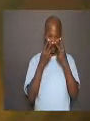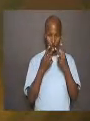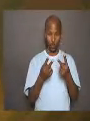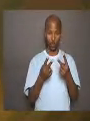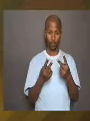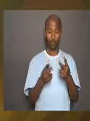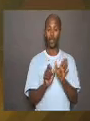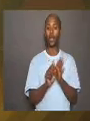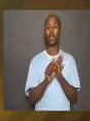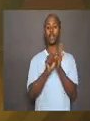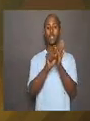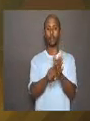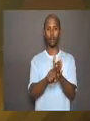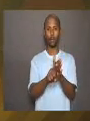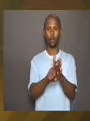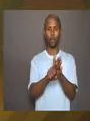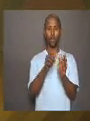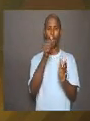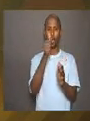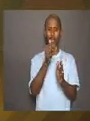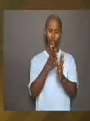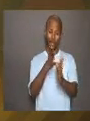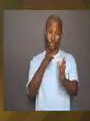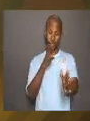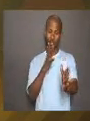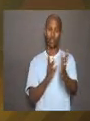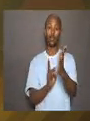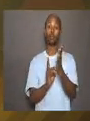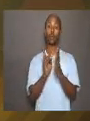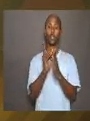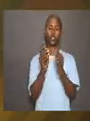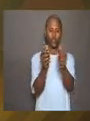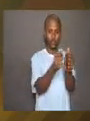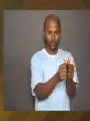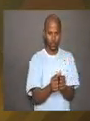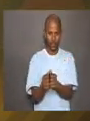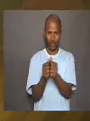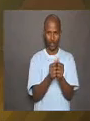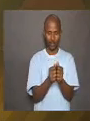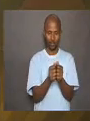Let us look at an example of arithmetic progression together.